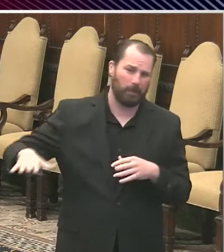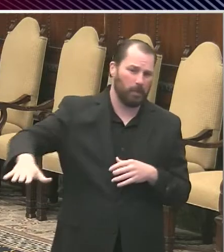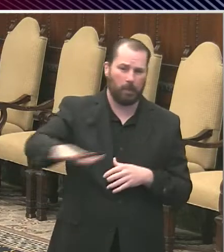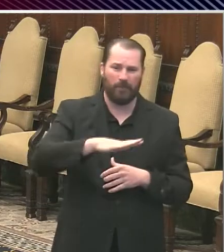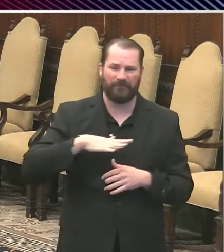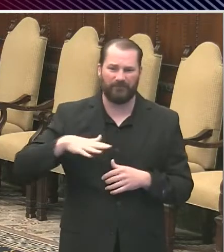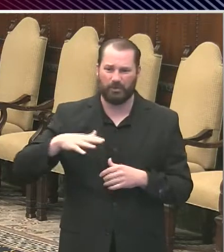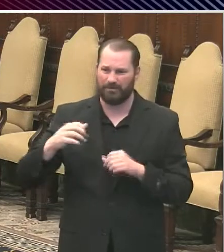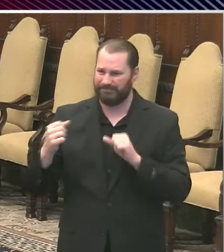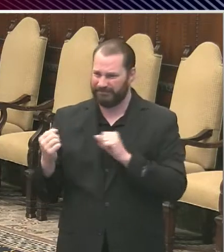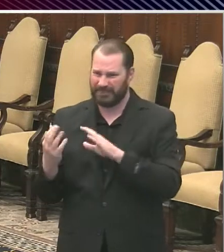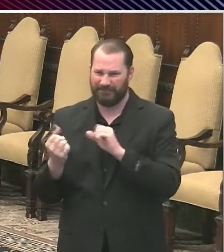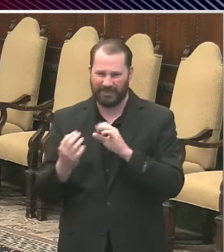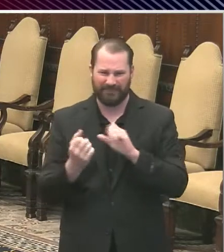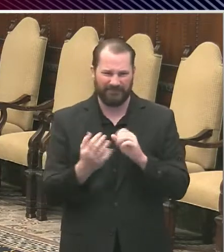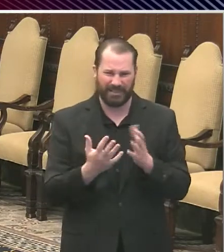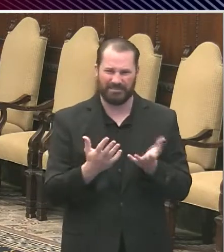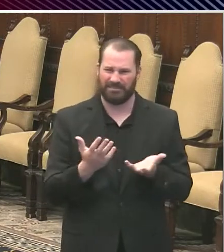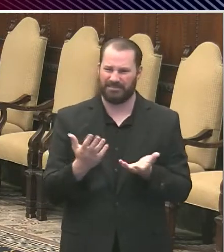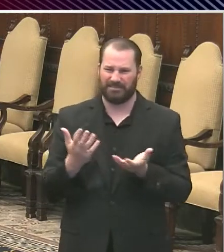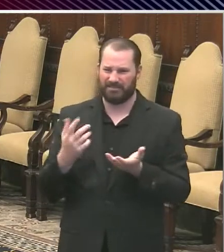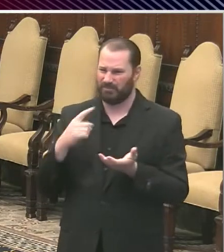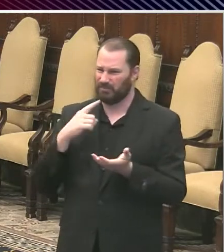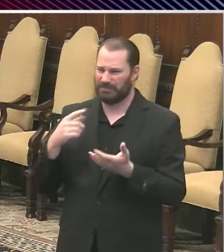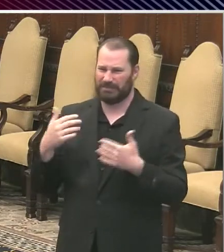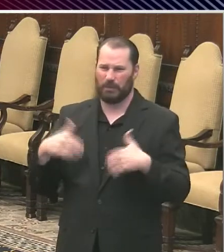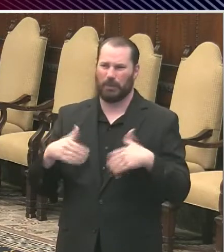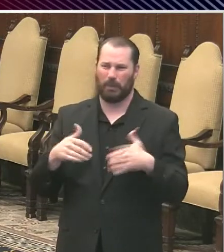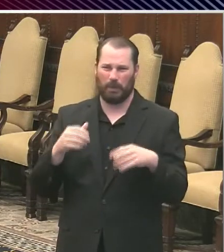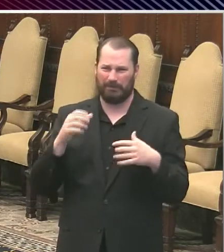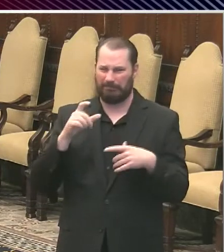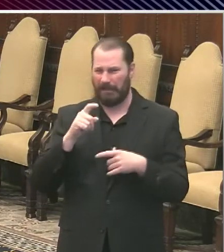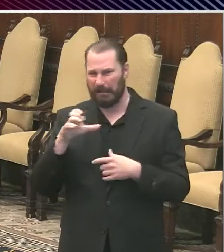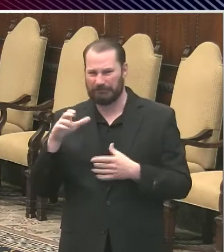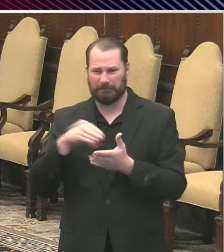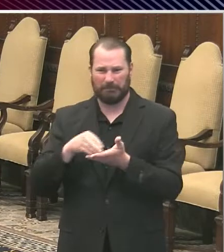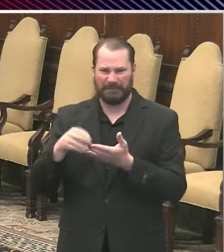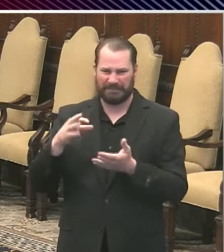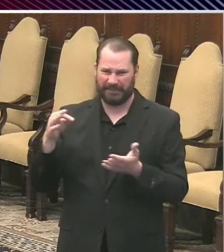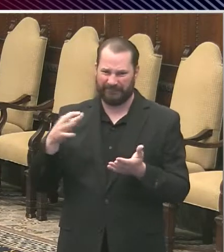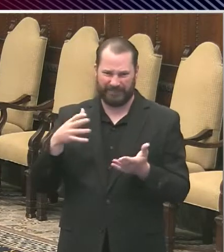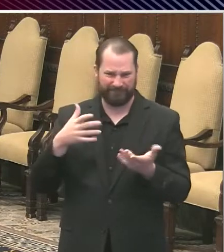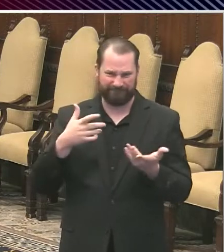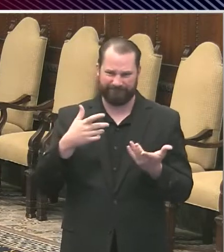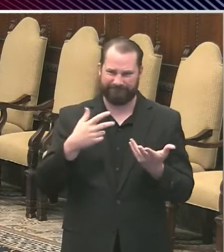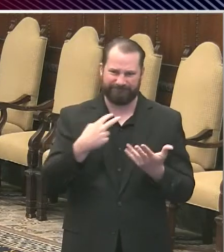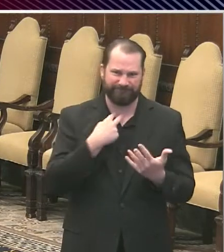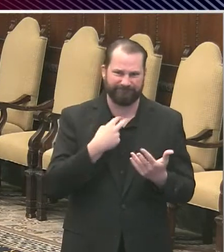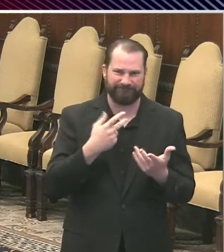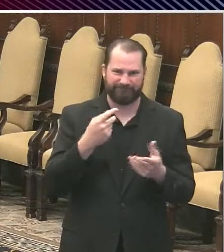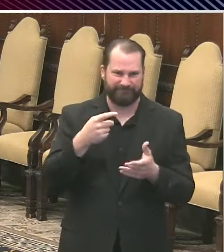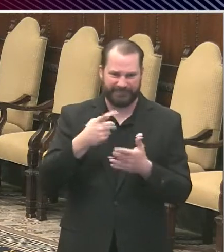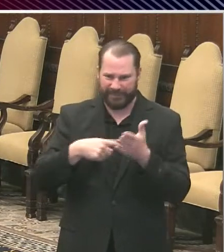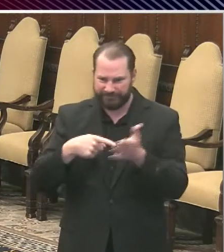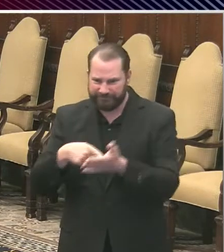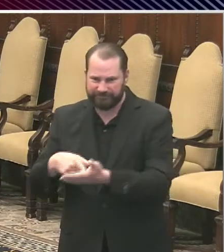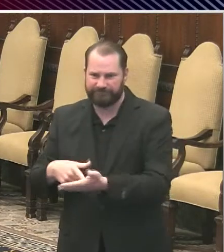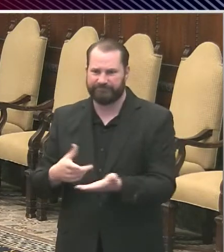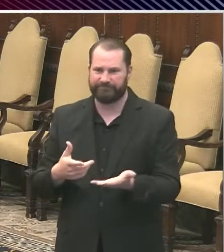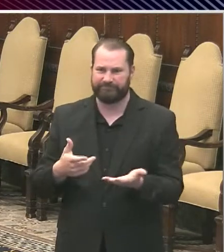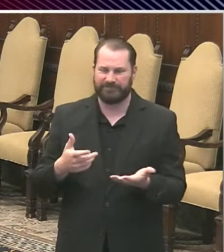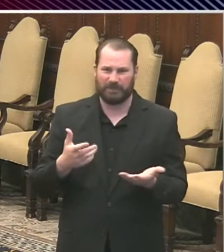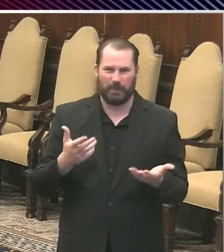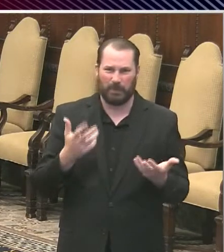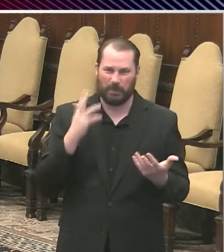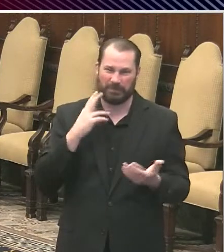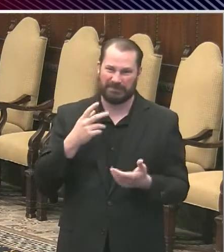hundreds of billions in deficits, and the hard choices that will be required will certainly not help with economic recovery. Cities and states